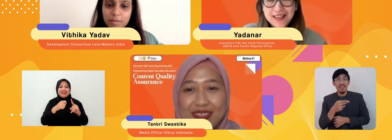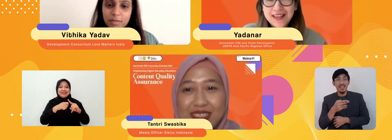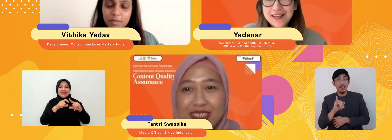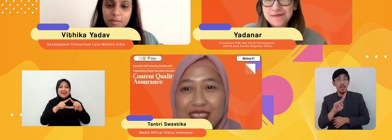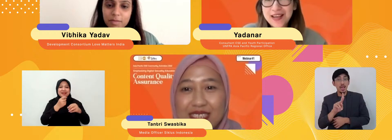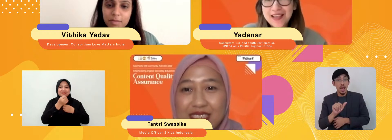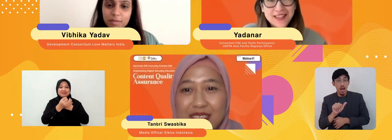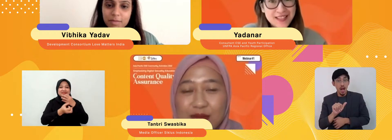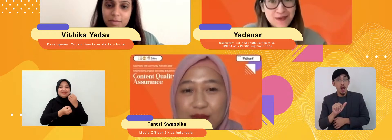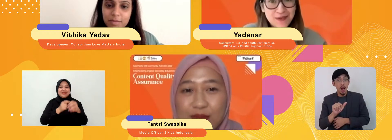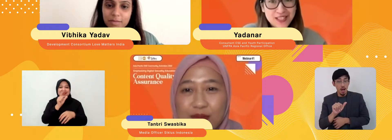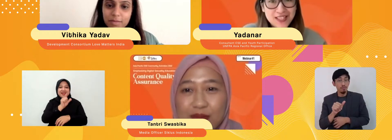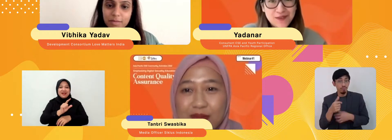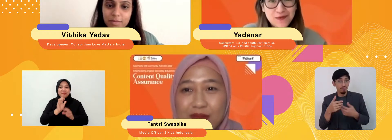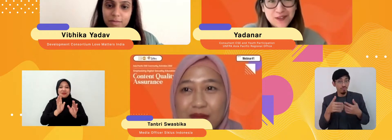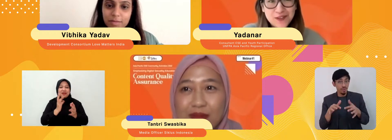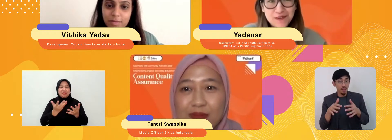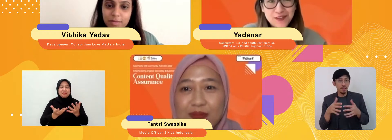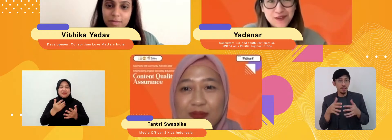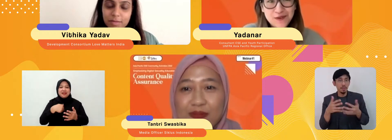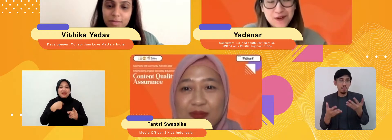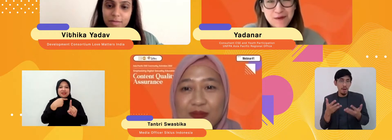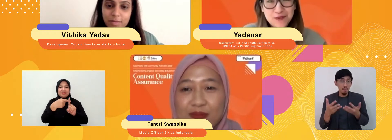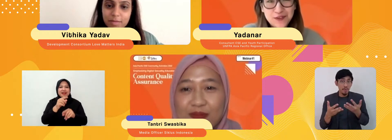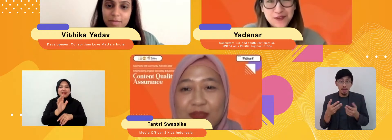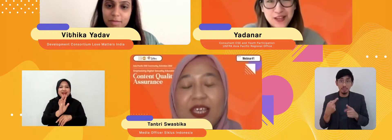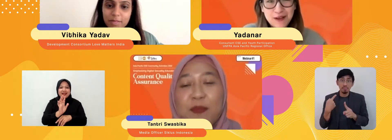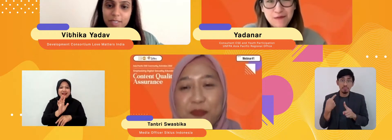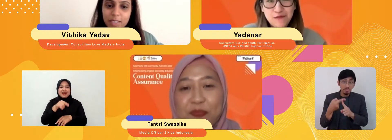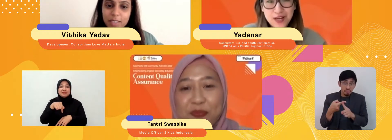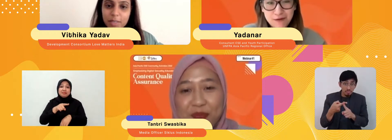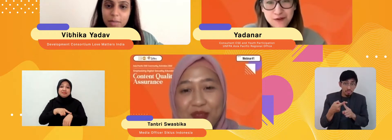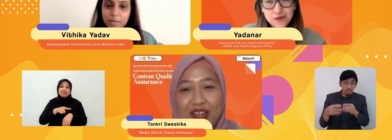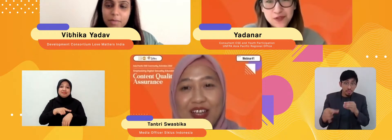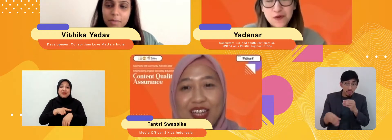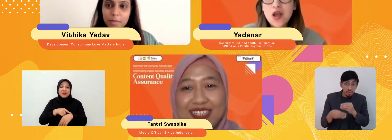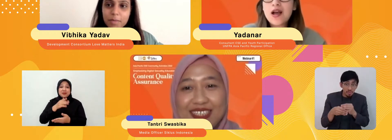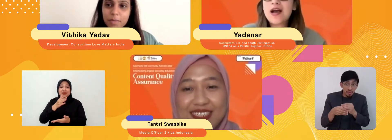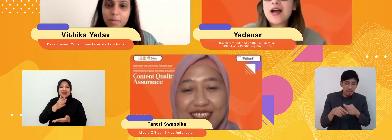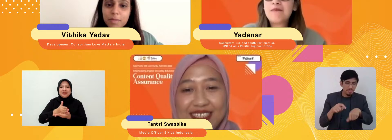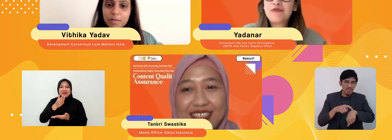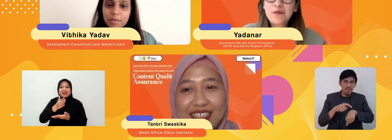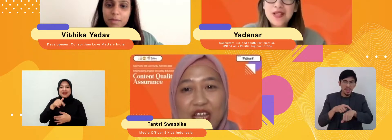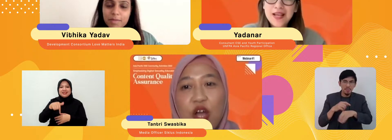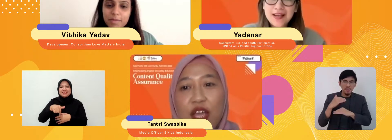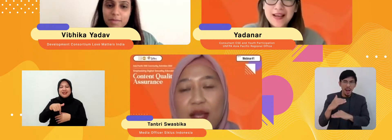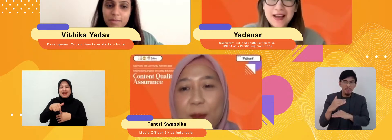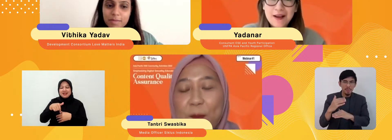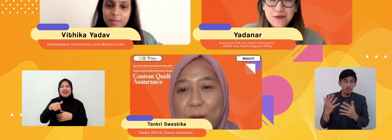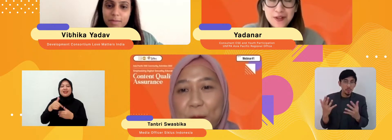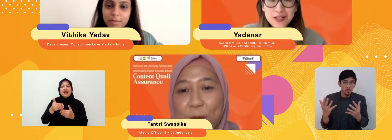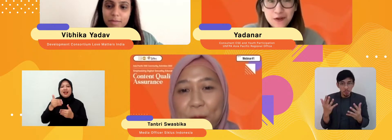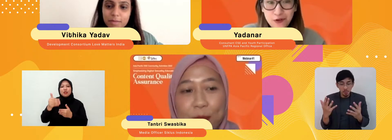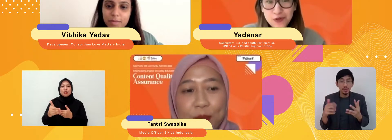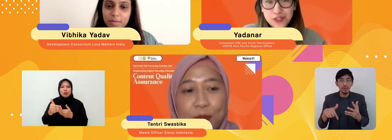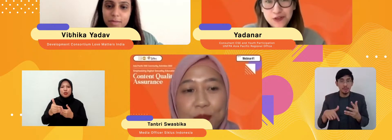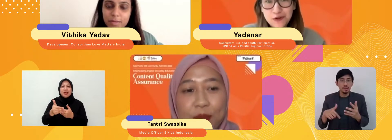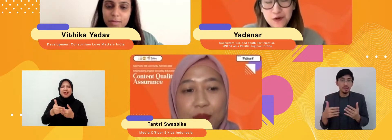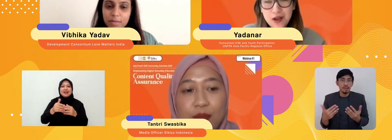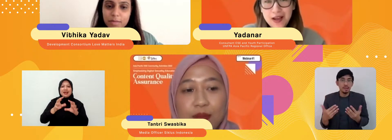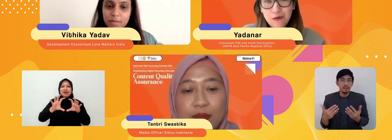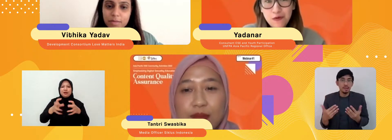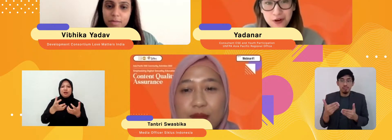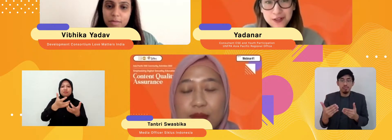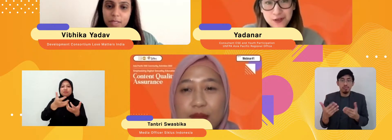the I think time limitation, we also have to move to the breakout room. So for me, like I really look forward